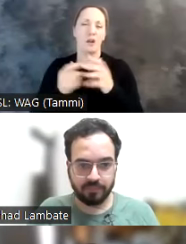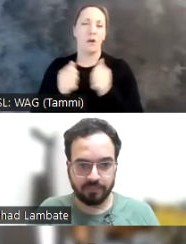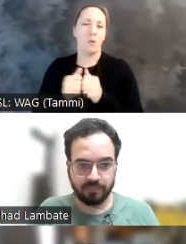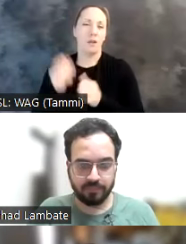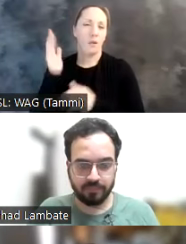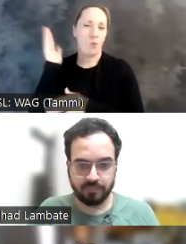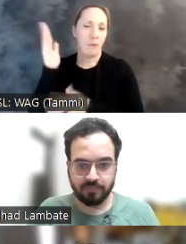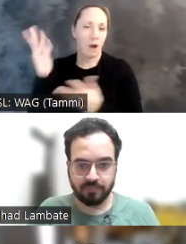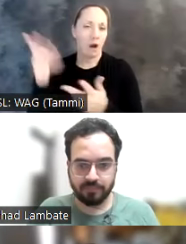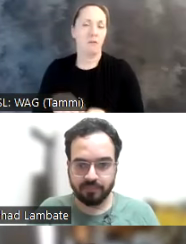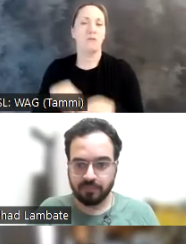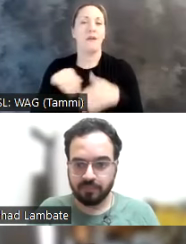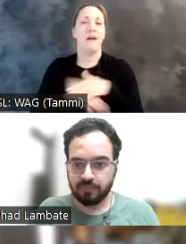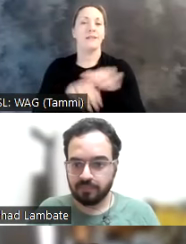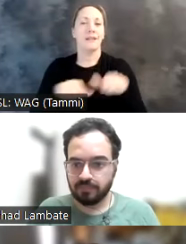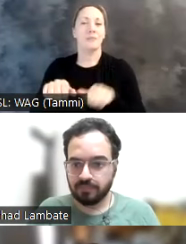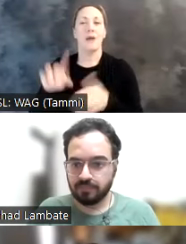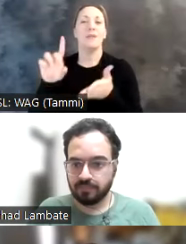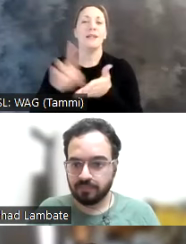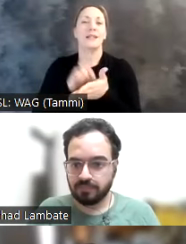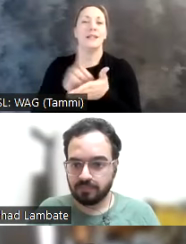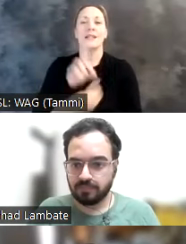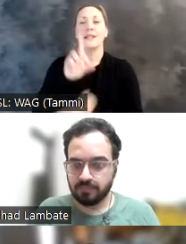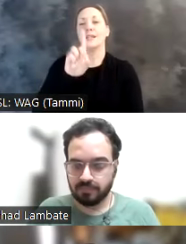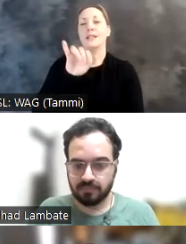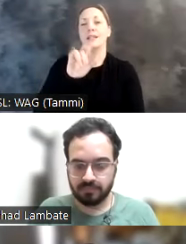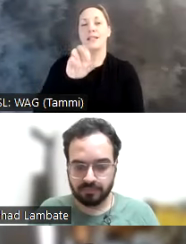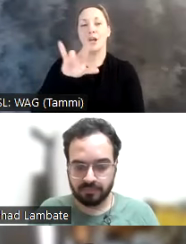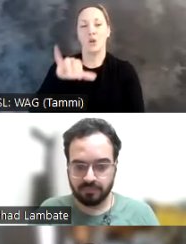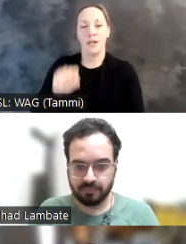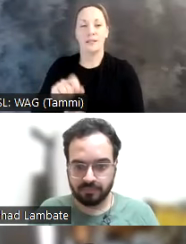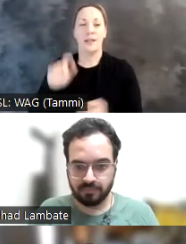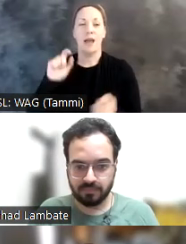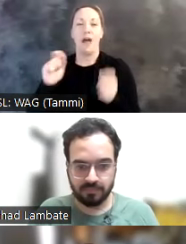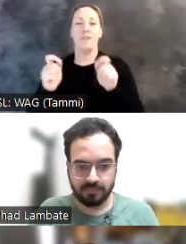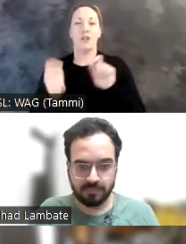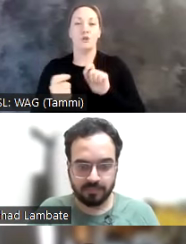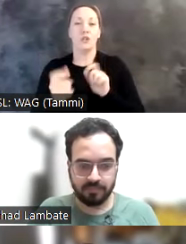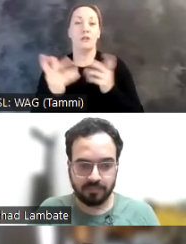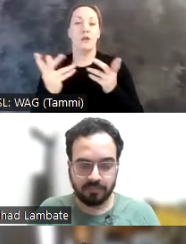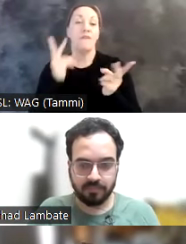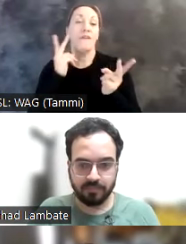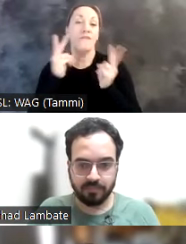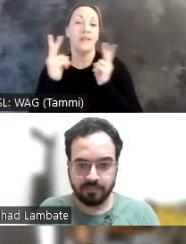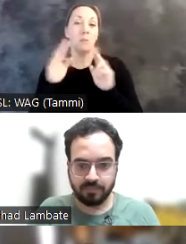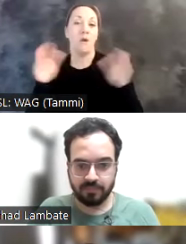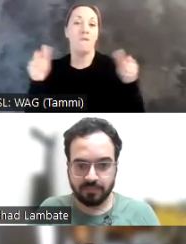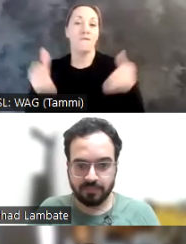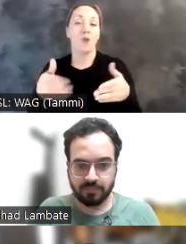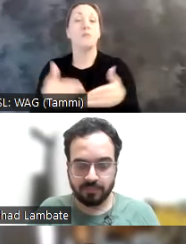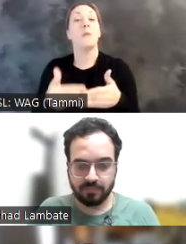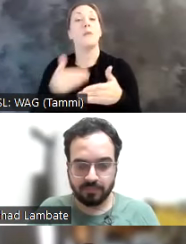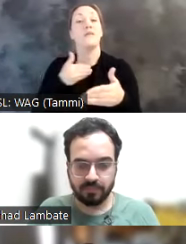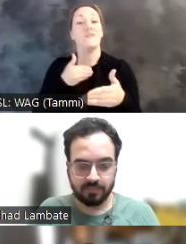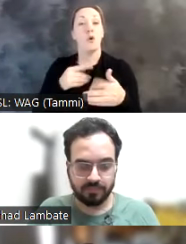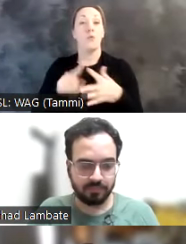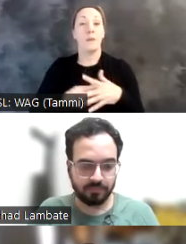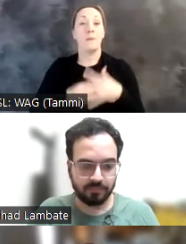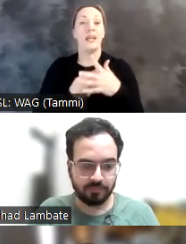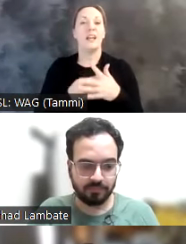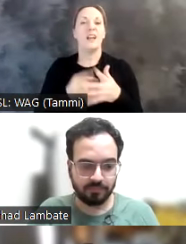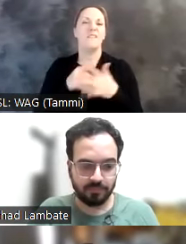Diaries, Evolution of Visible Focus. But before we begin, we have a few general housekeeping items to go